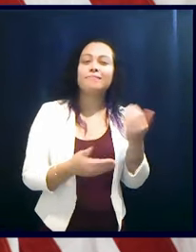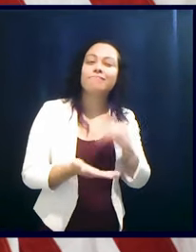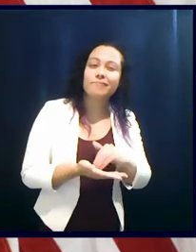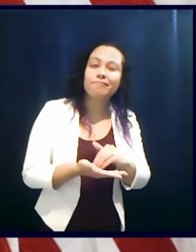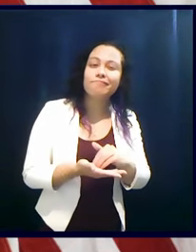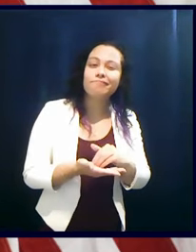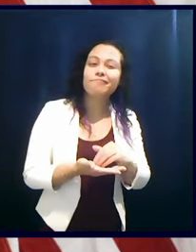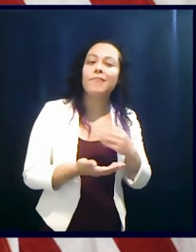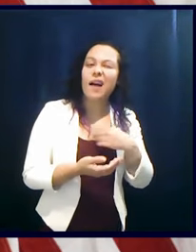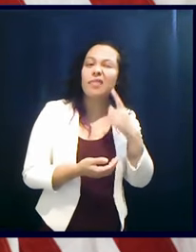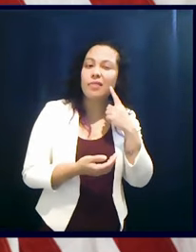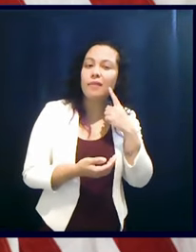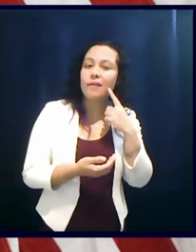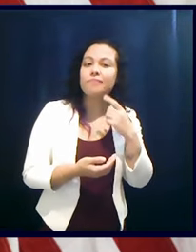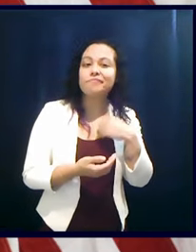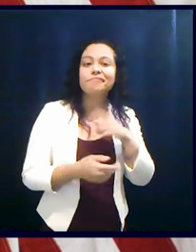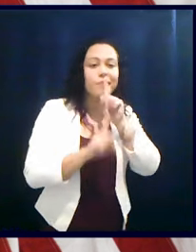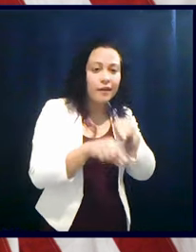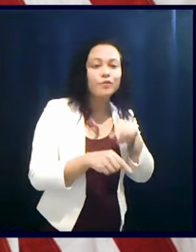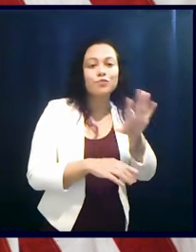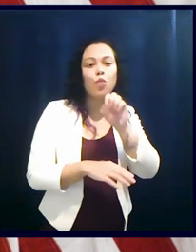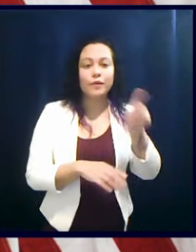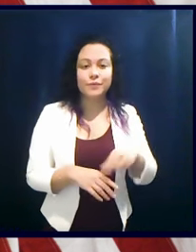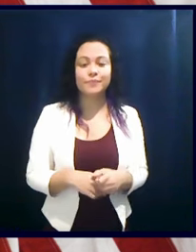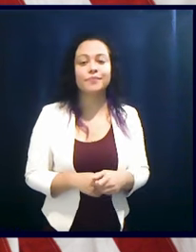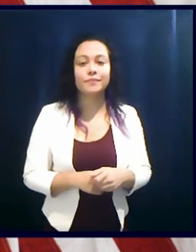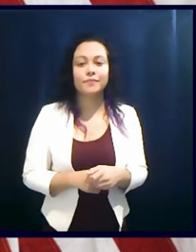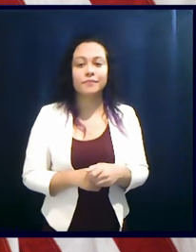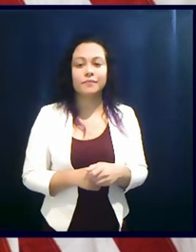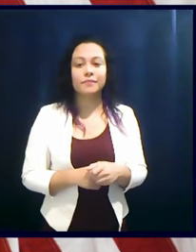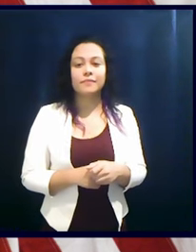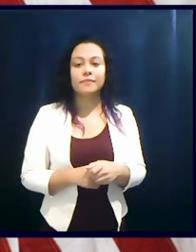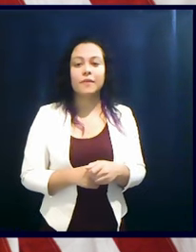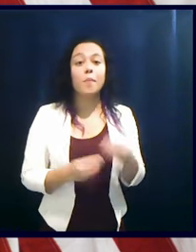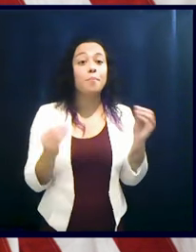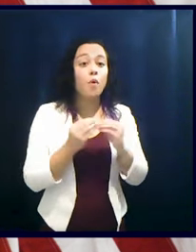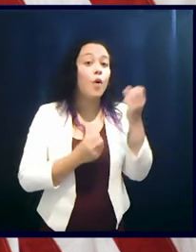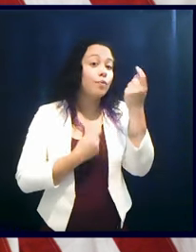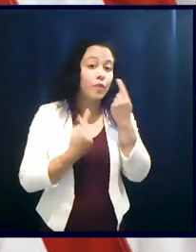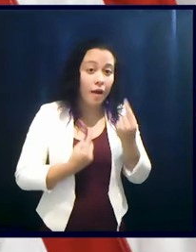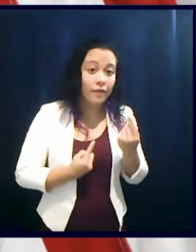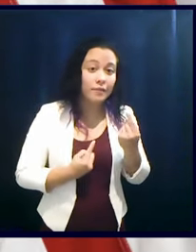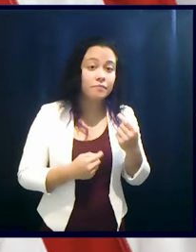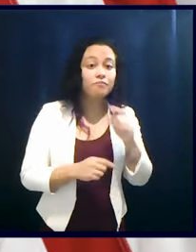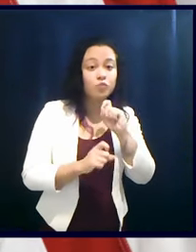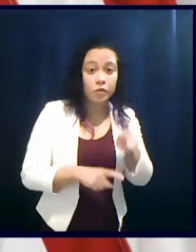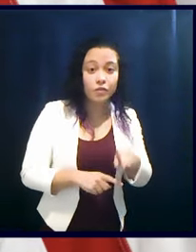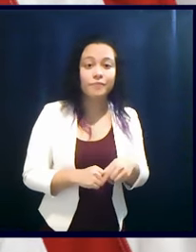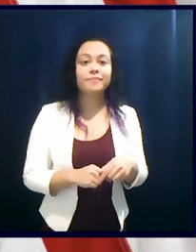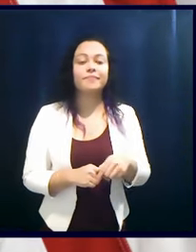So there, I think I've answered that question with another more thoughtful question.